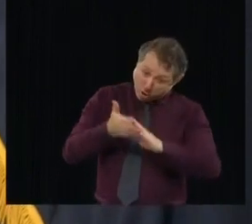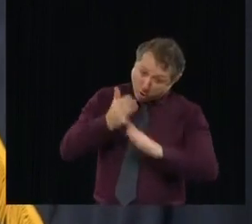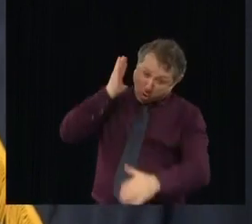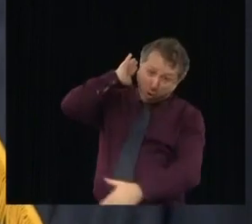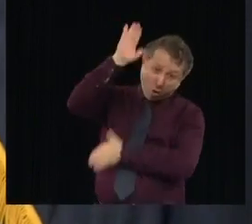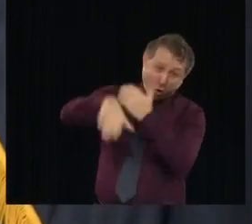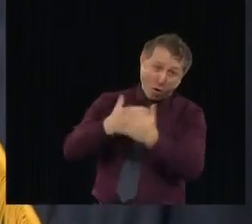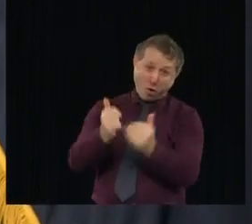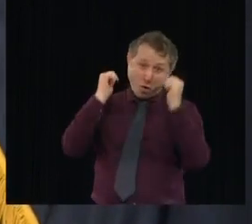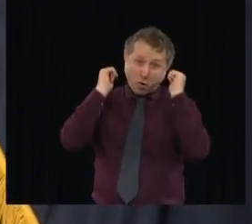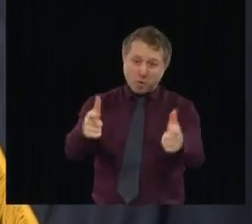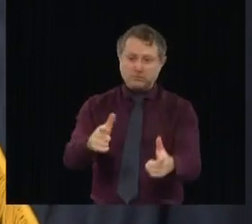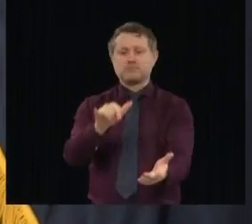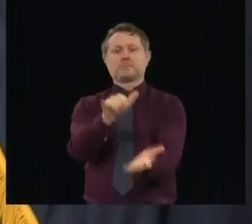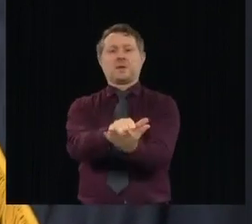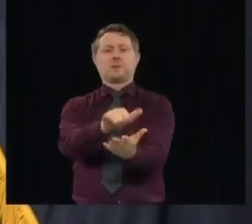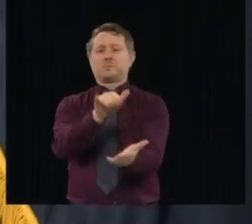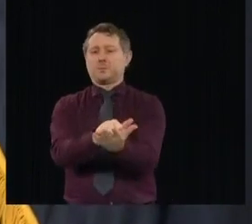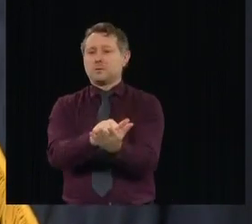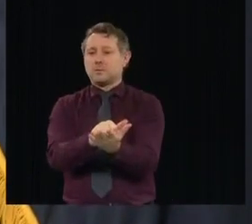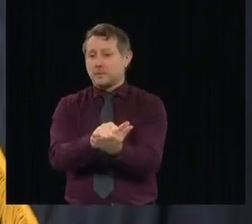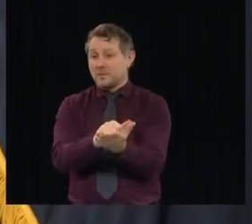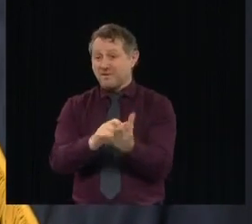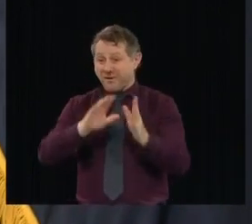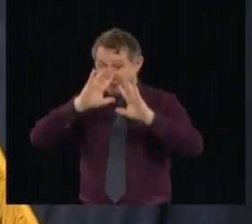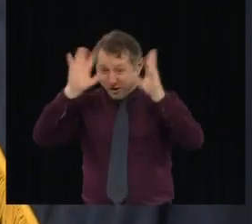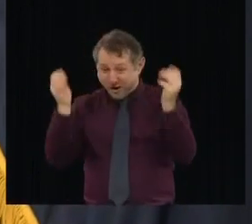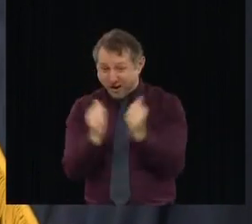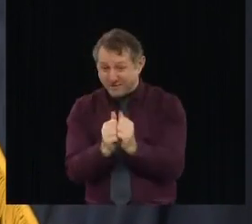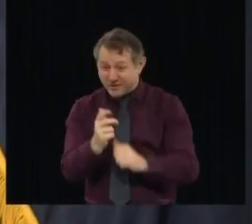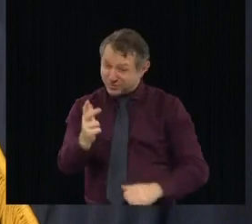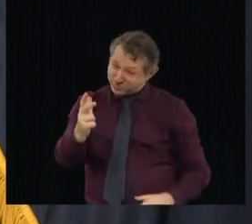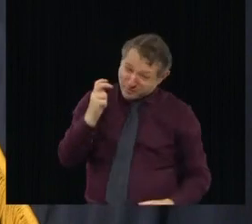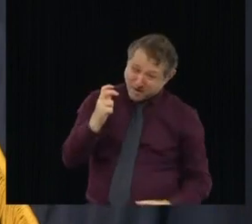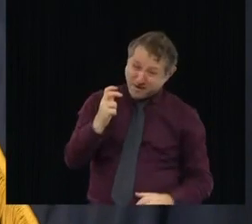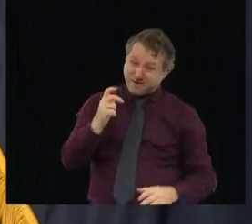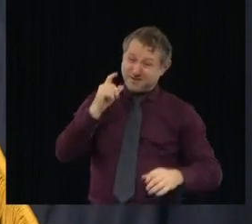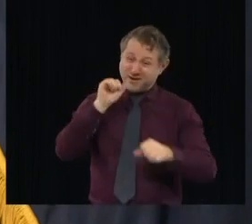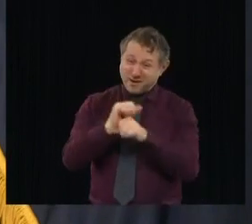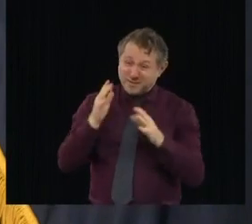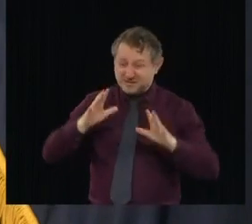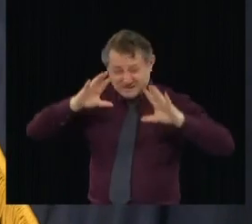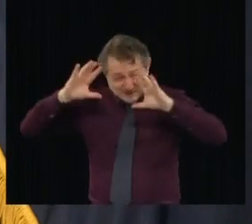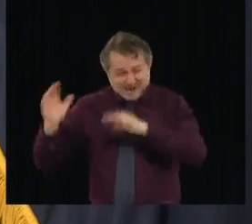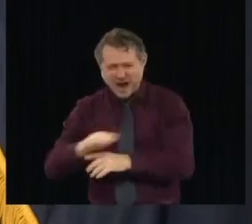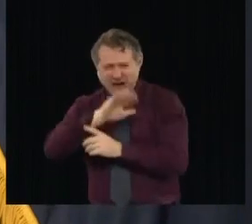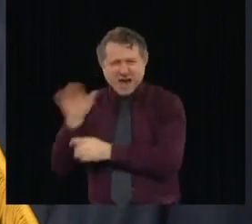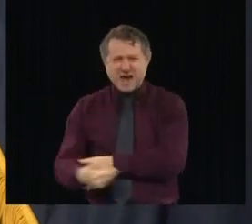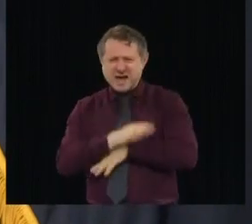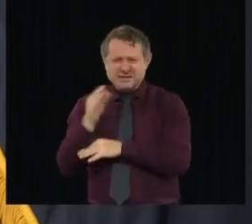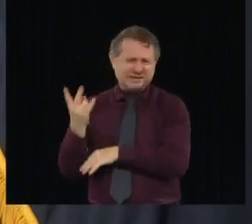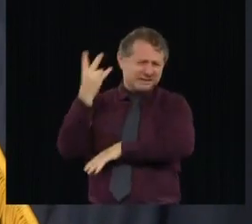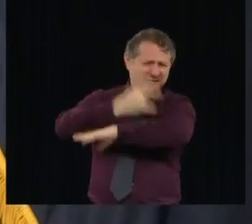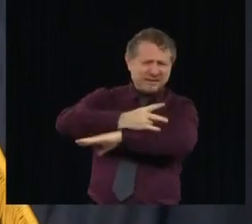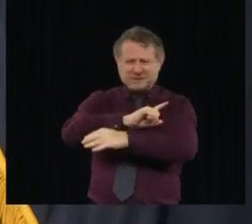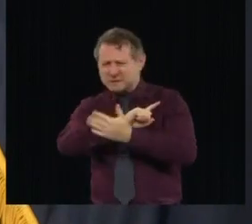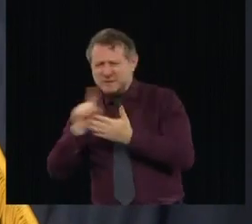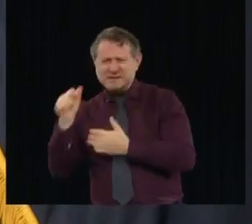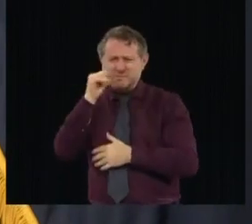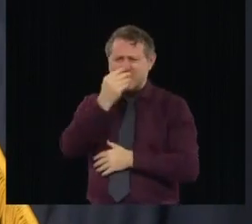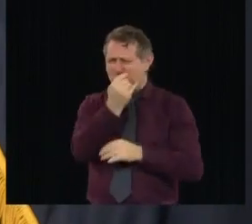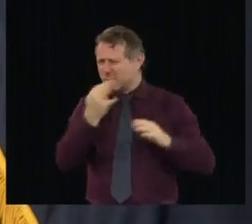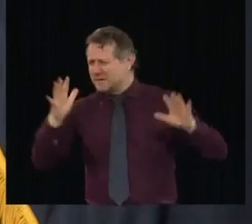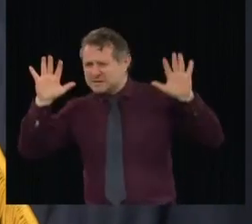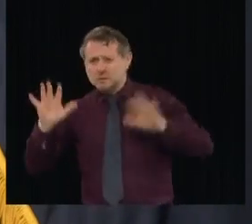300 labs working and doing 7 days a week, you're still not at the level you